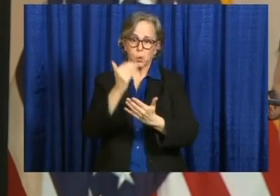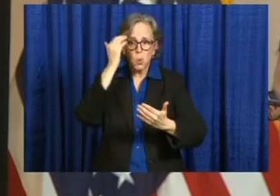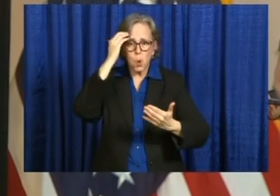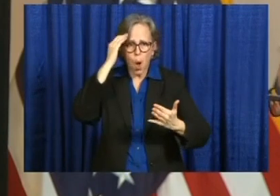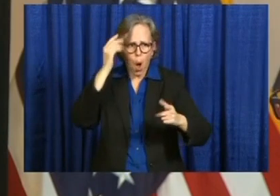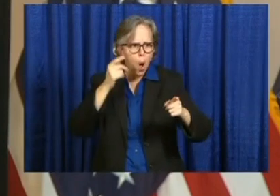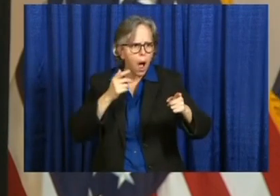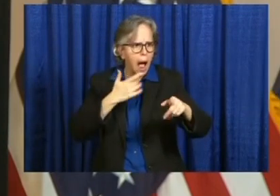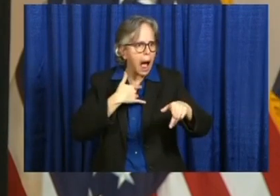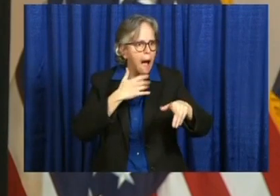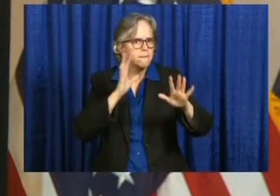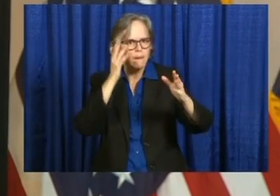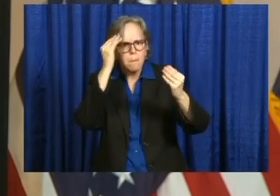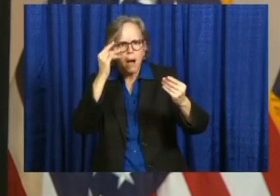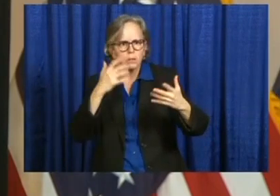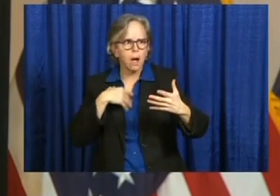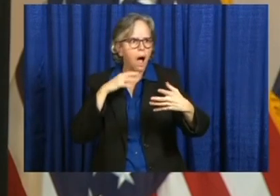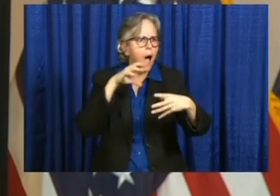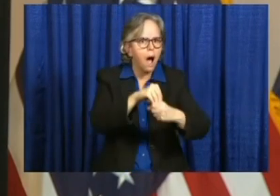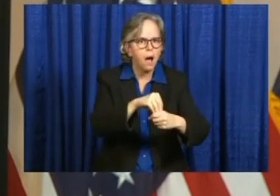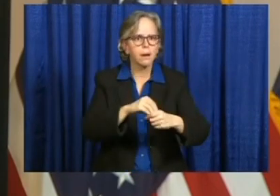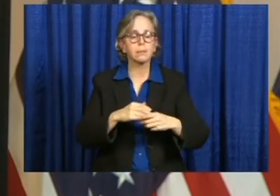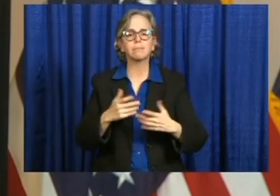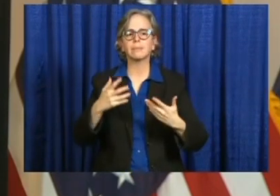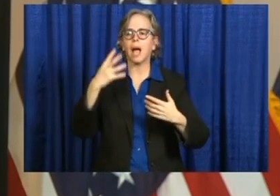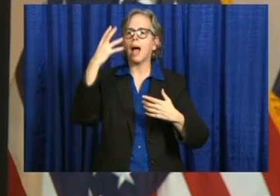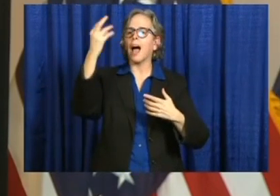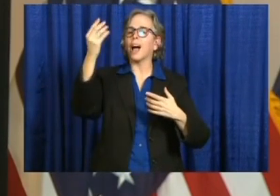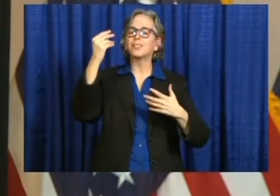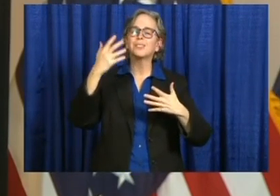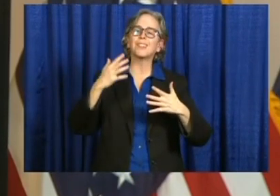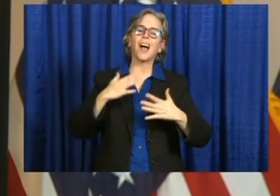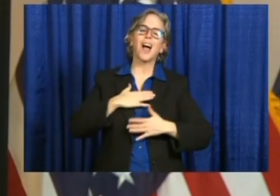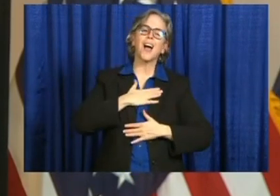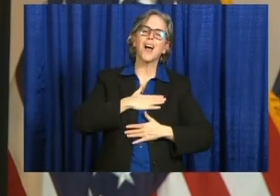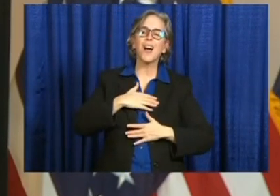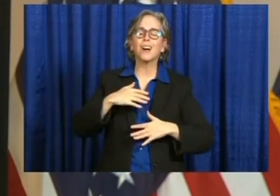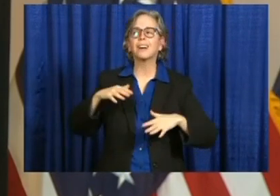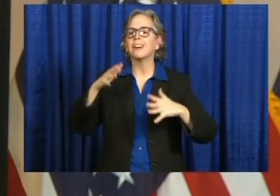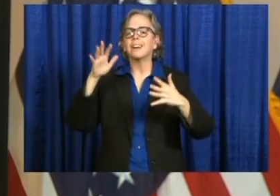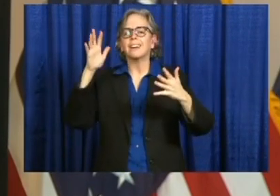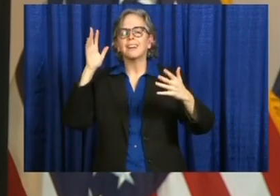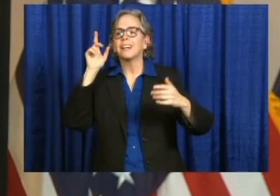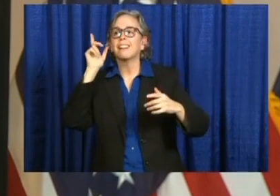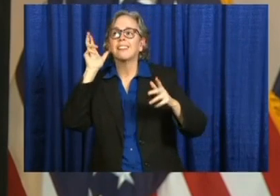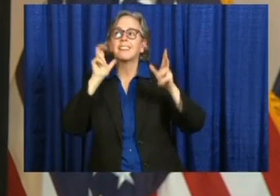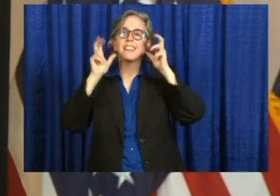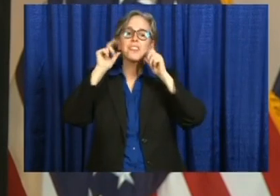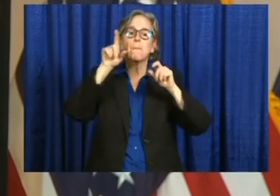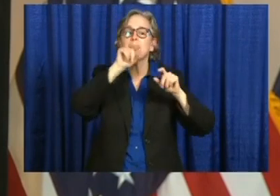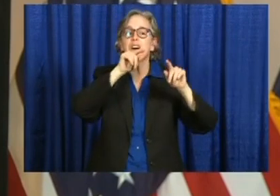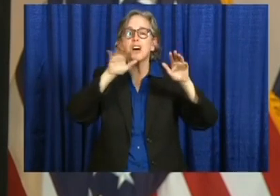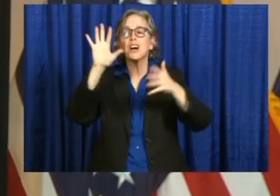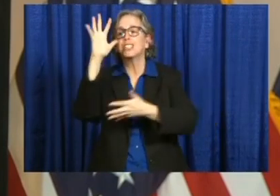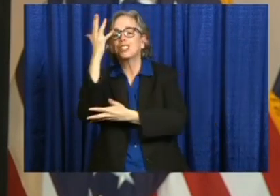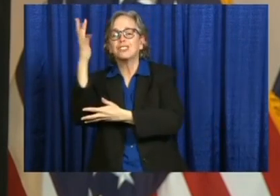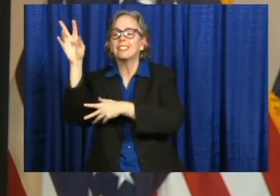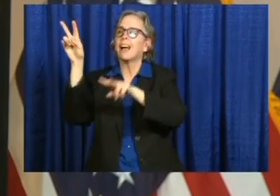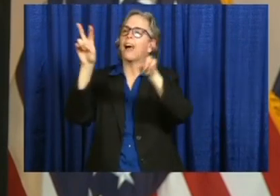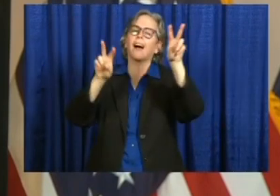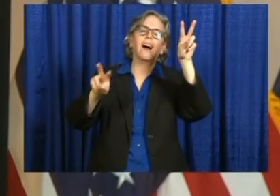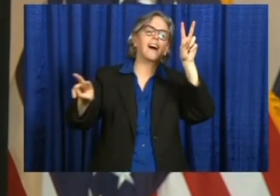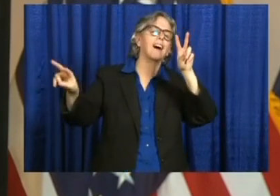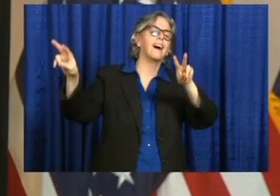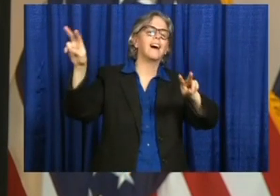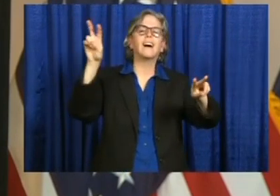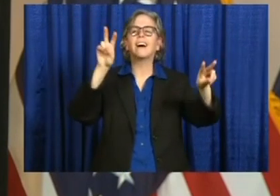outside, getting fresh air, listening to the birds, seeing the signs of spring, sitting by water, these can all have calming effects.